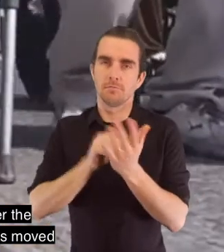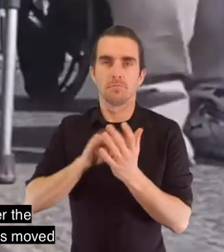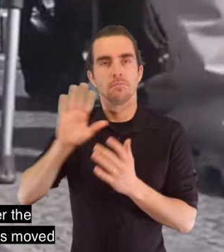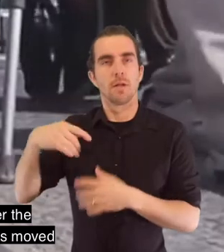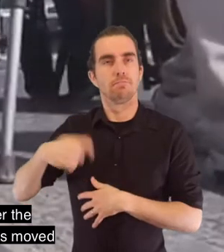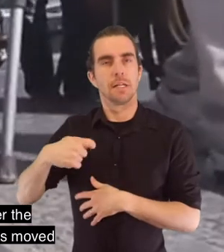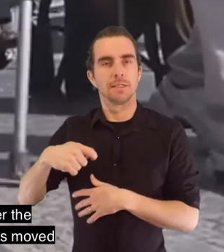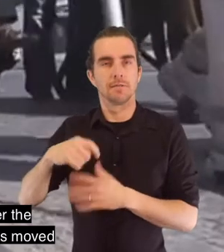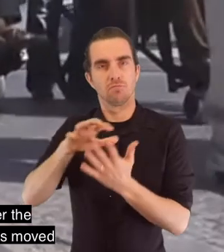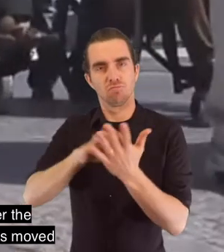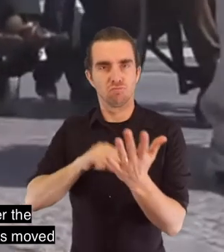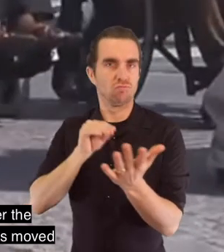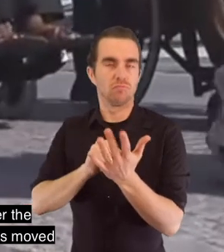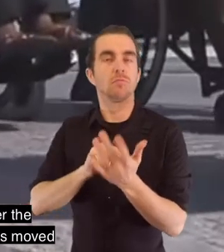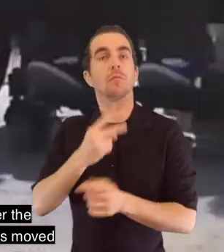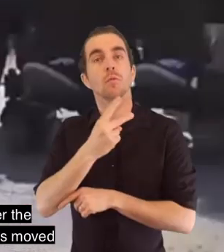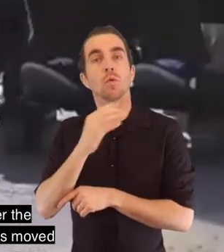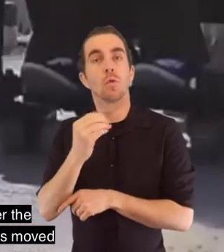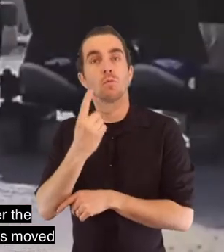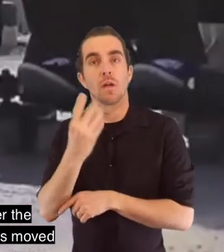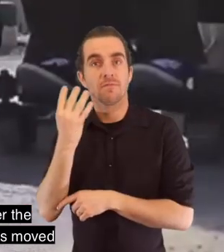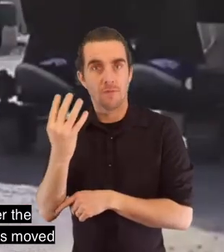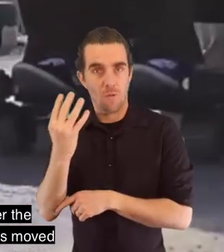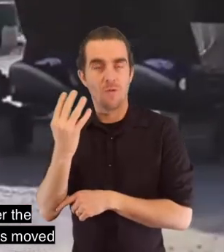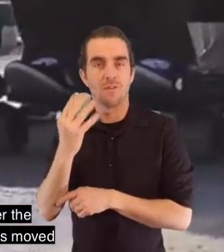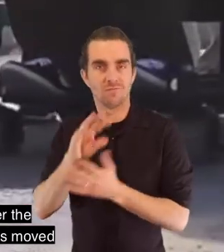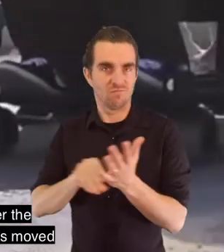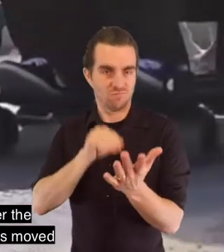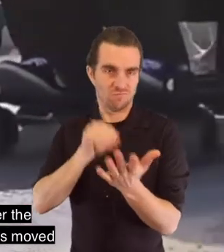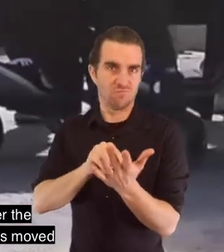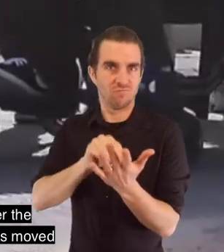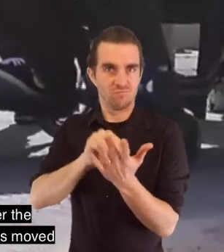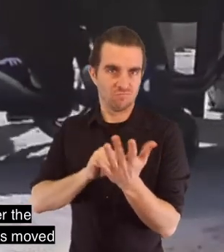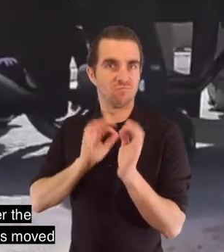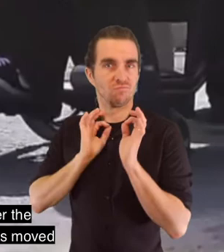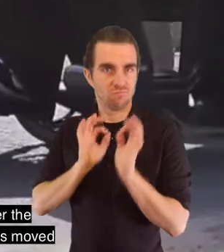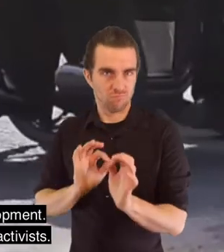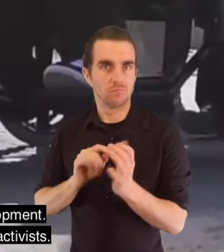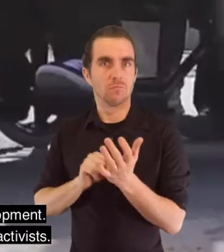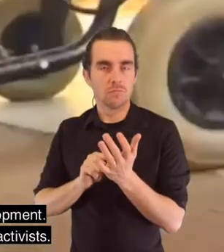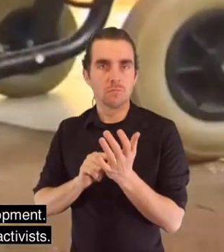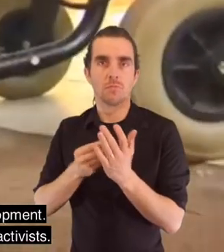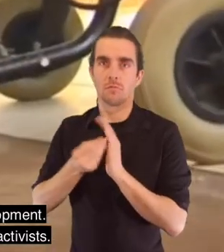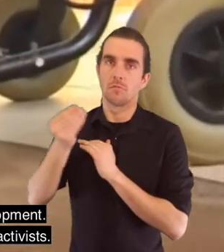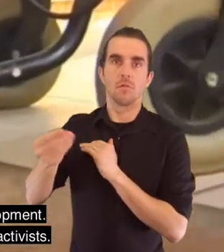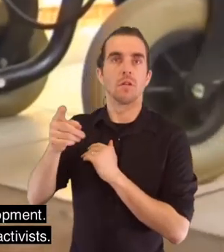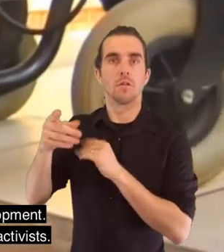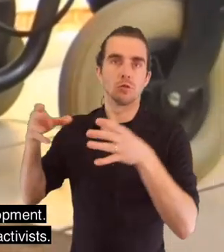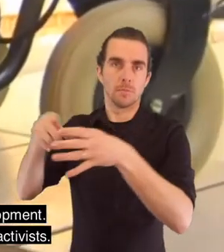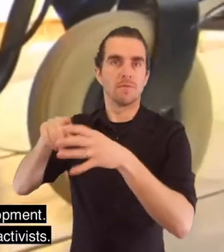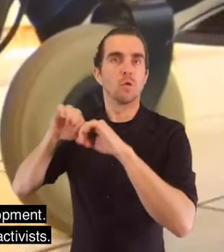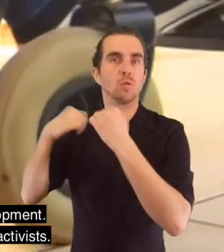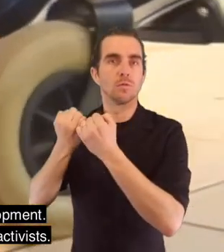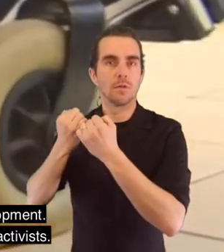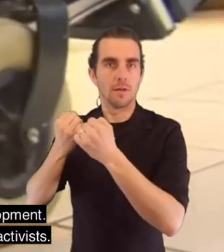Previously, disability fell under the presidency's mandate. In 2014, it was moved to the Department of Social